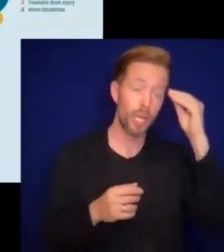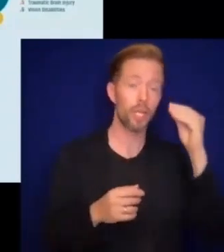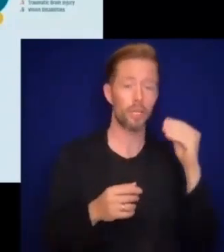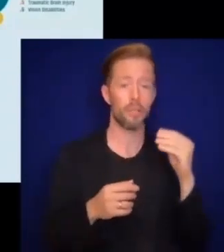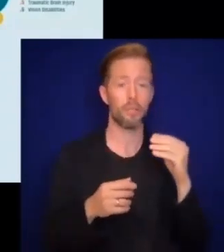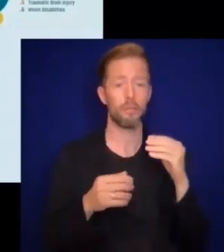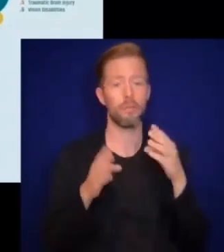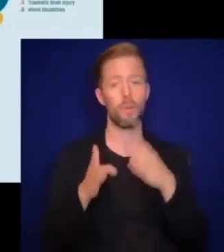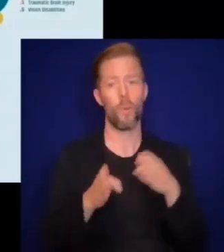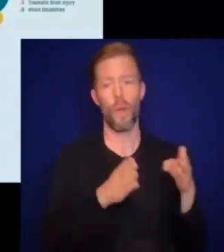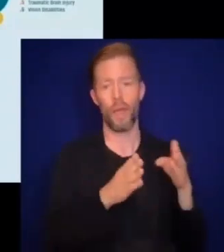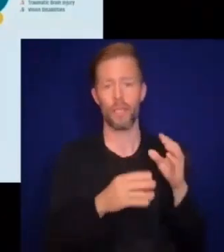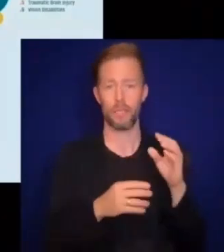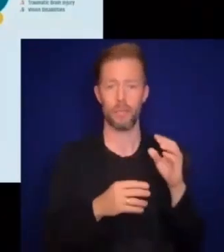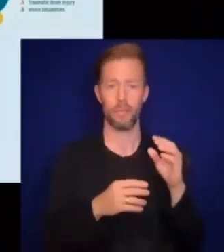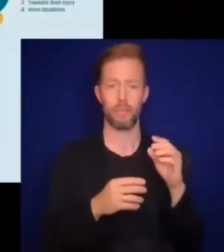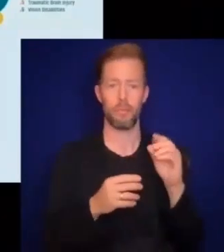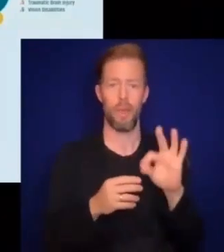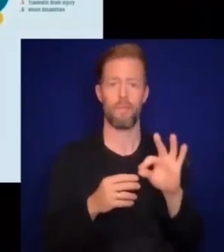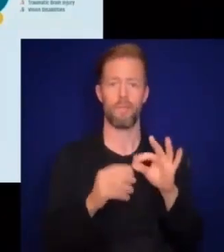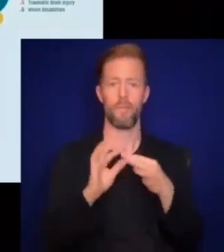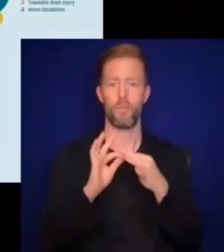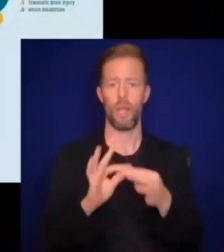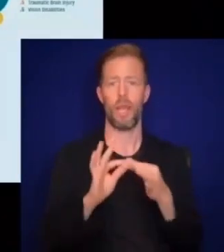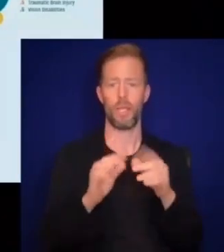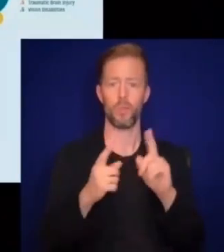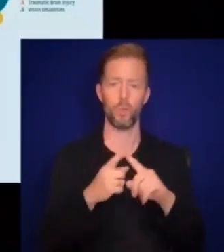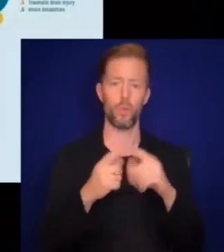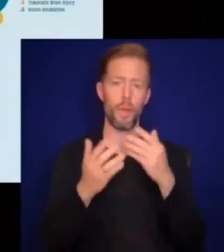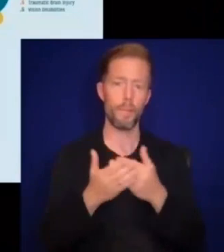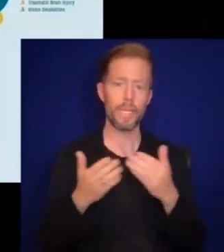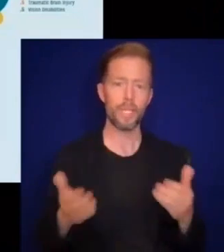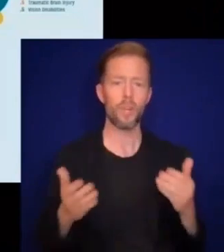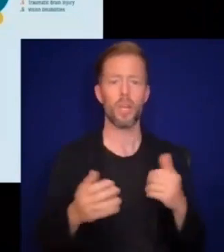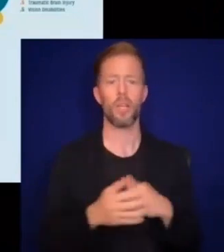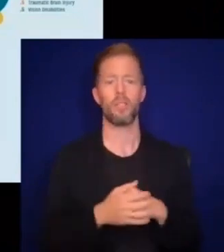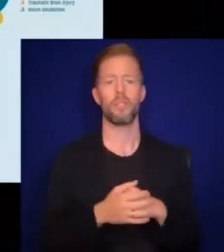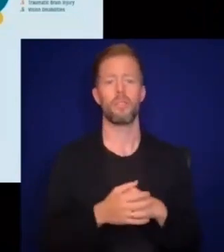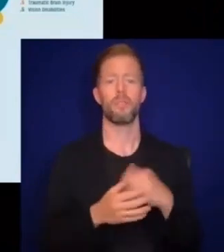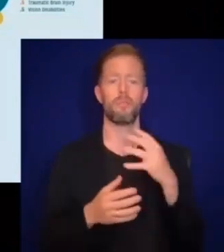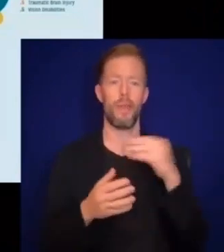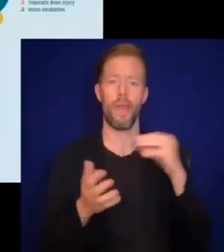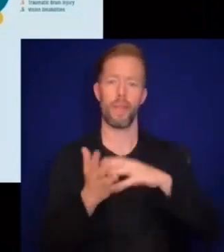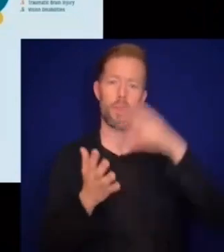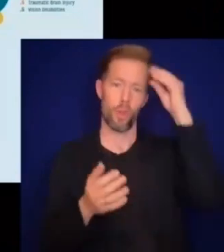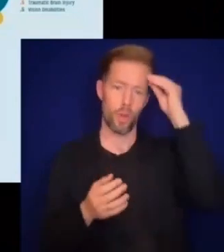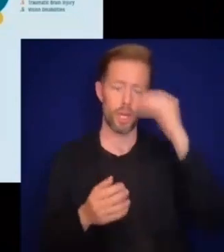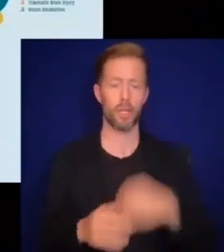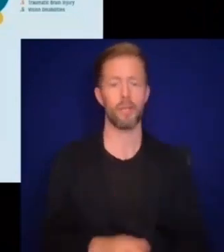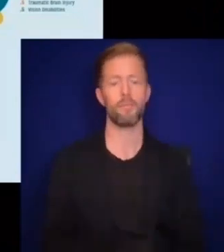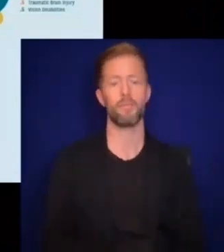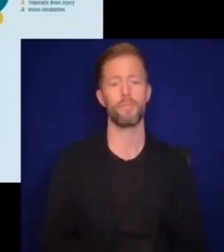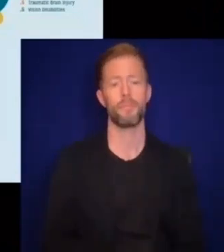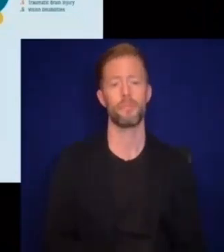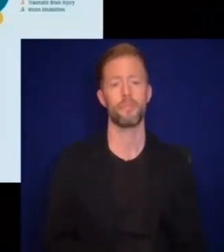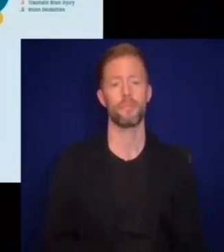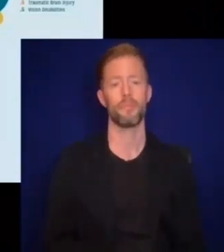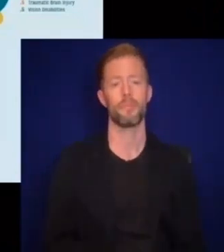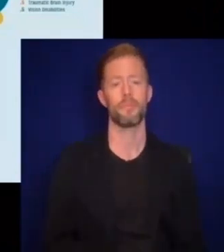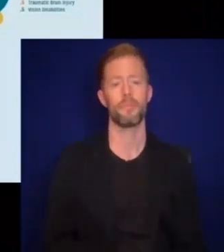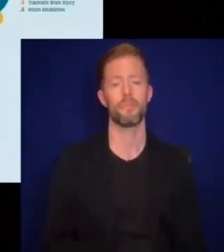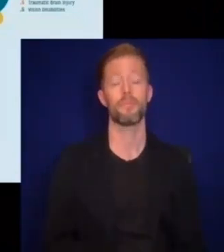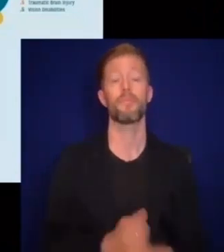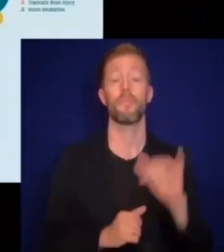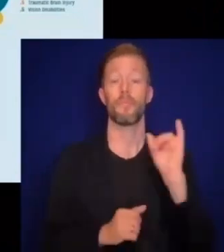learning ways of relating to materials and learning.